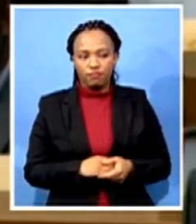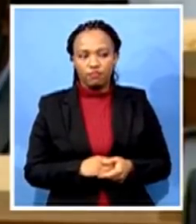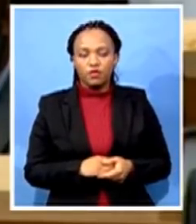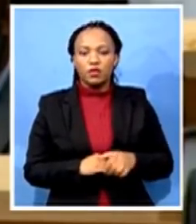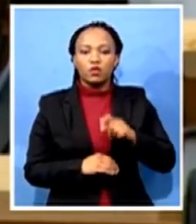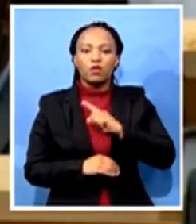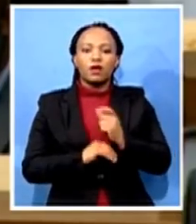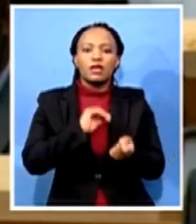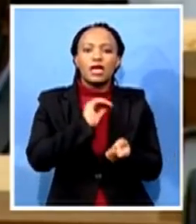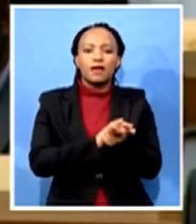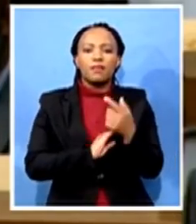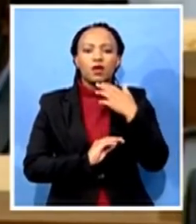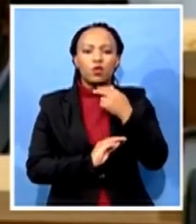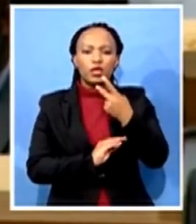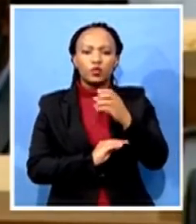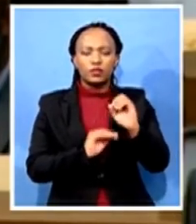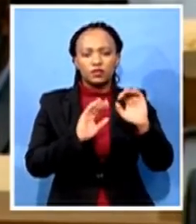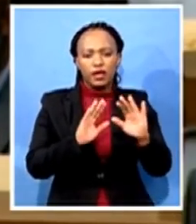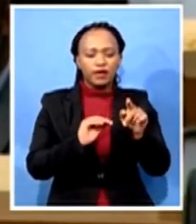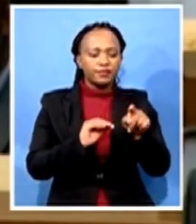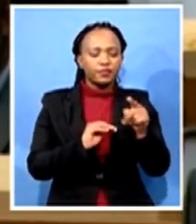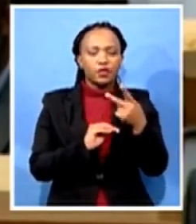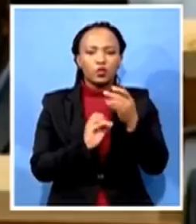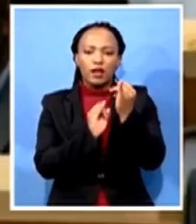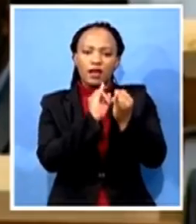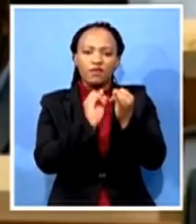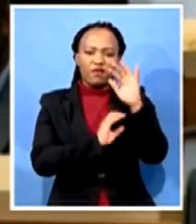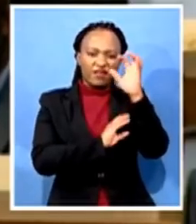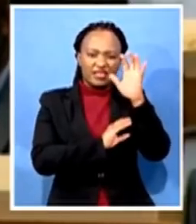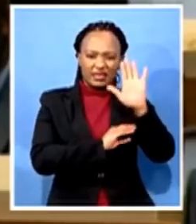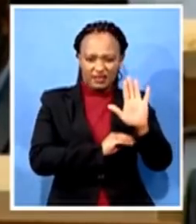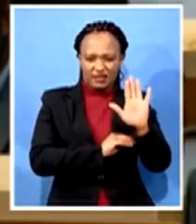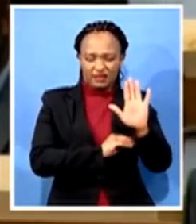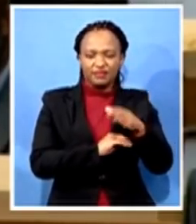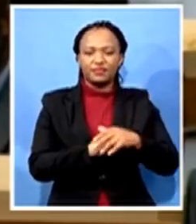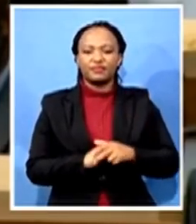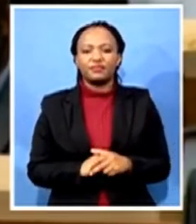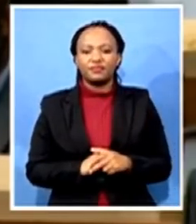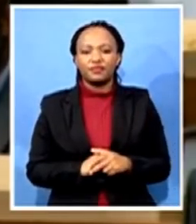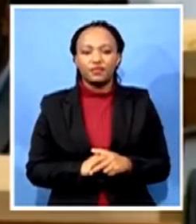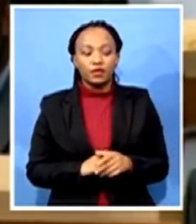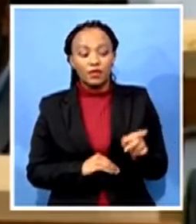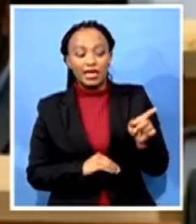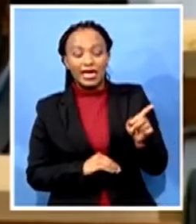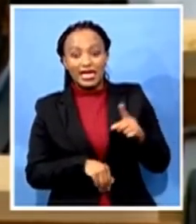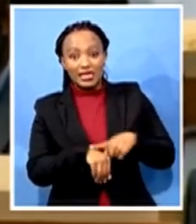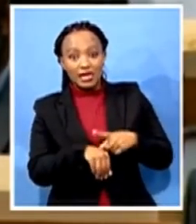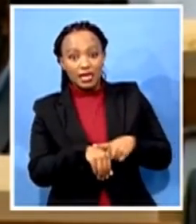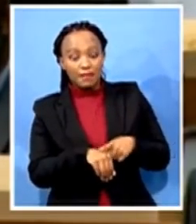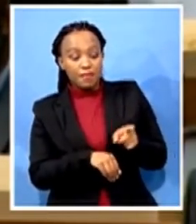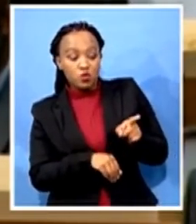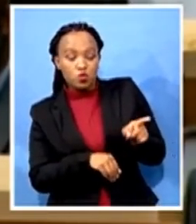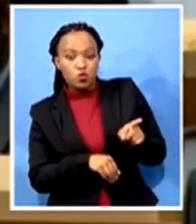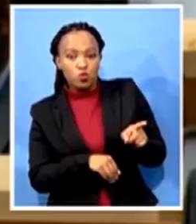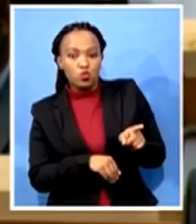2011 in the Free State. And at that time, you were MEC